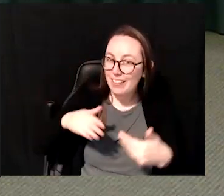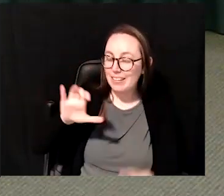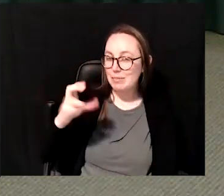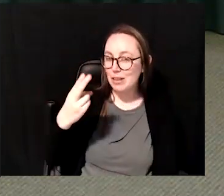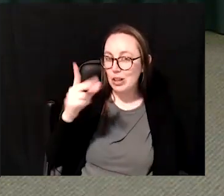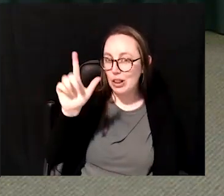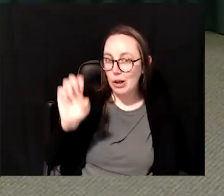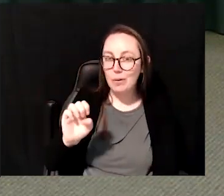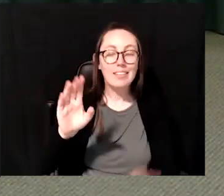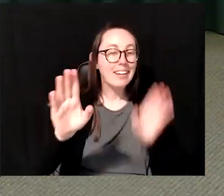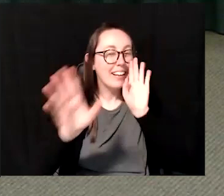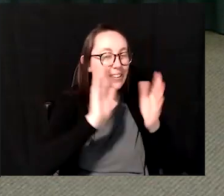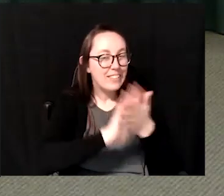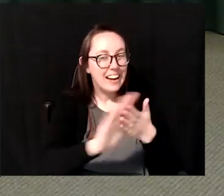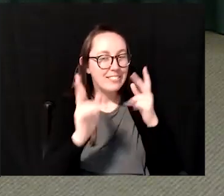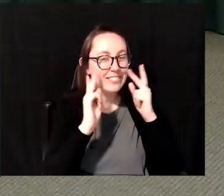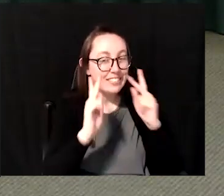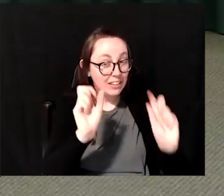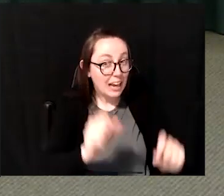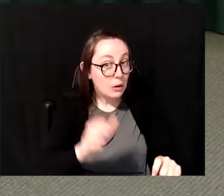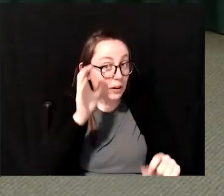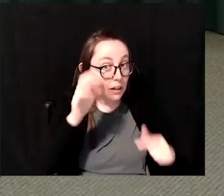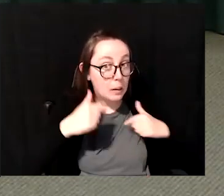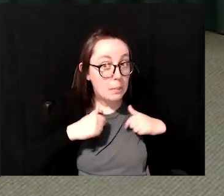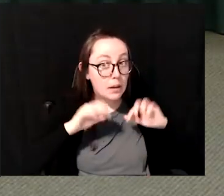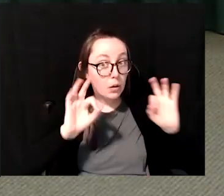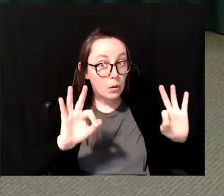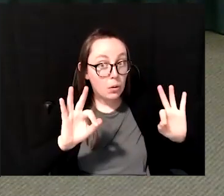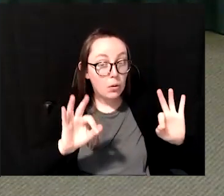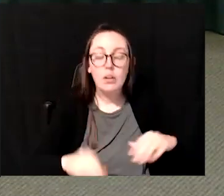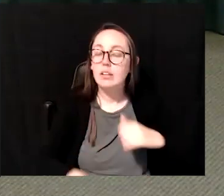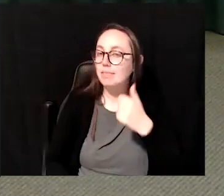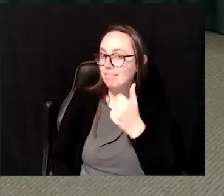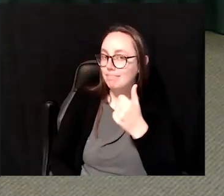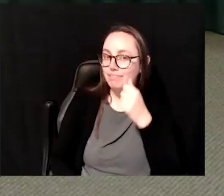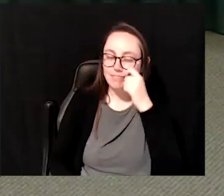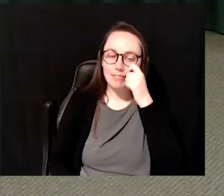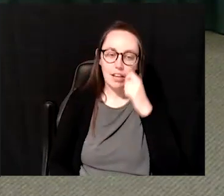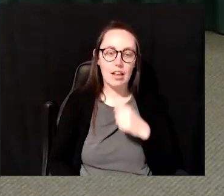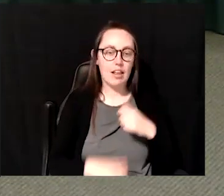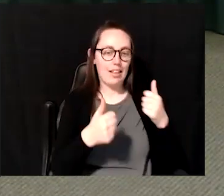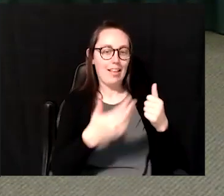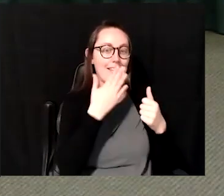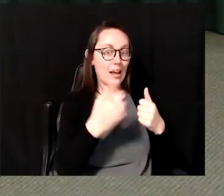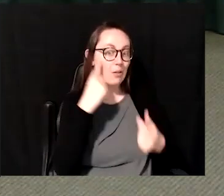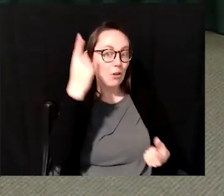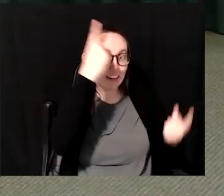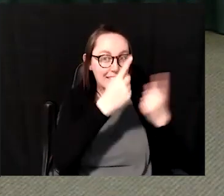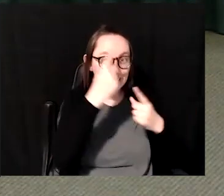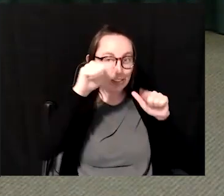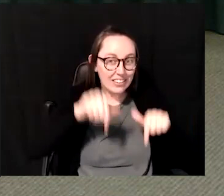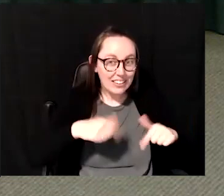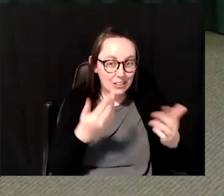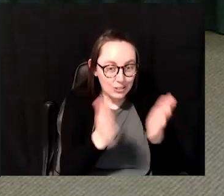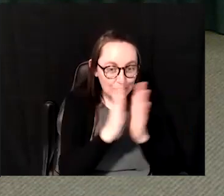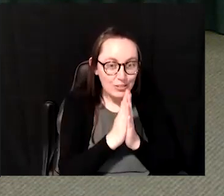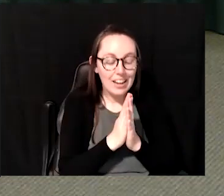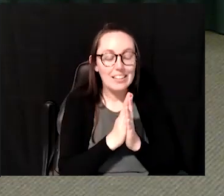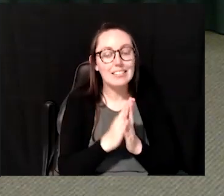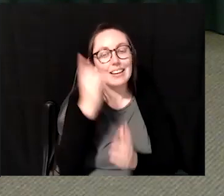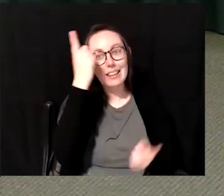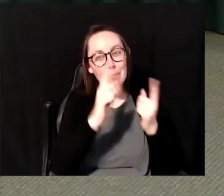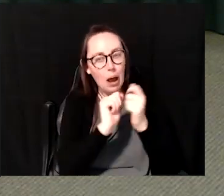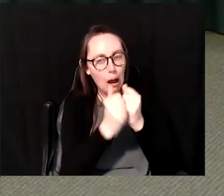great um thank you all so much for considering this uh request and for uh considering how to support our project